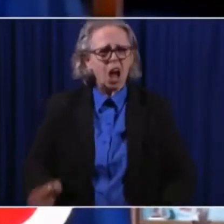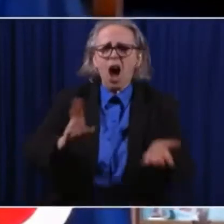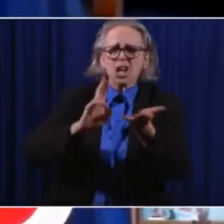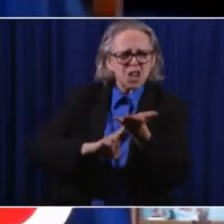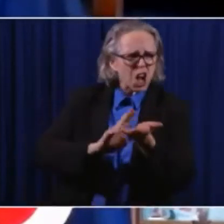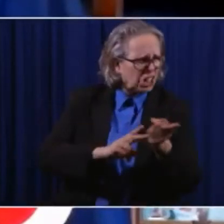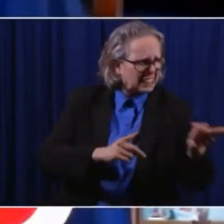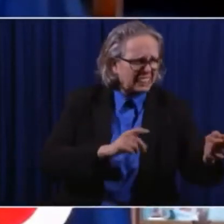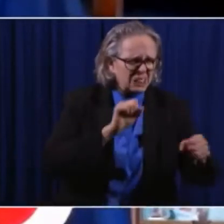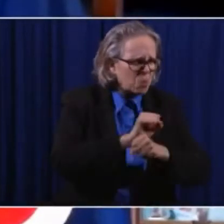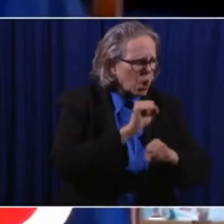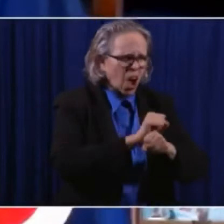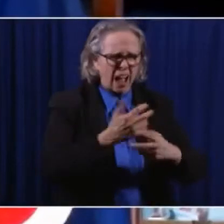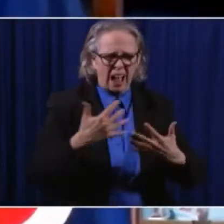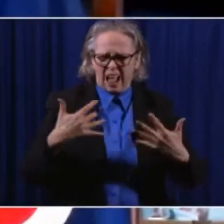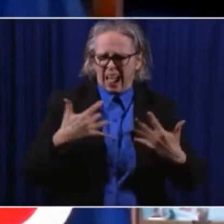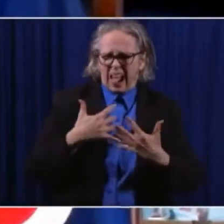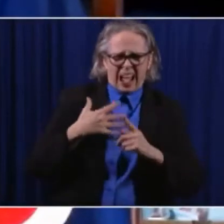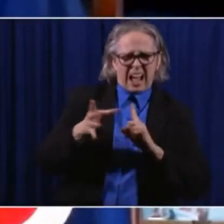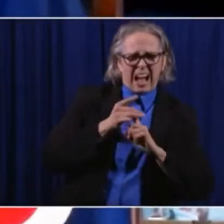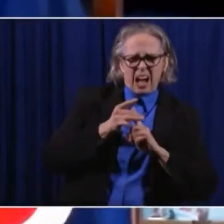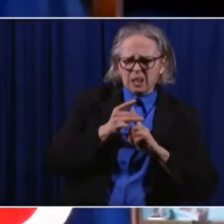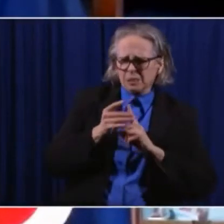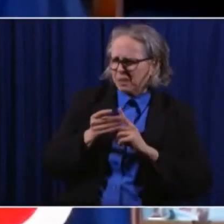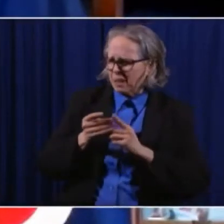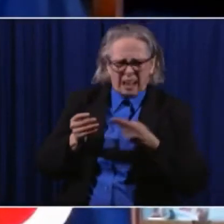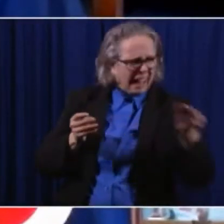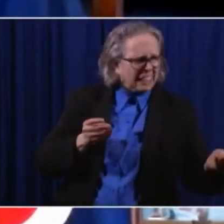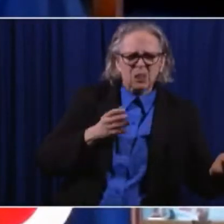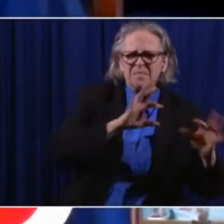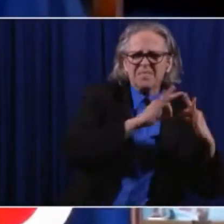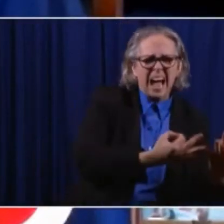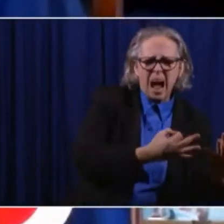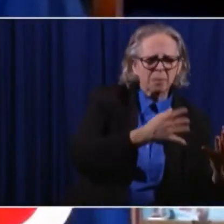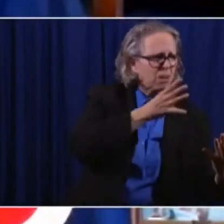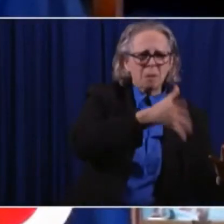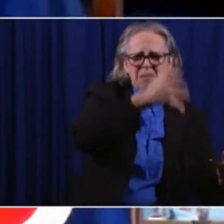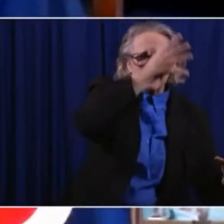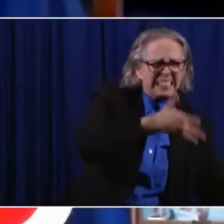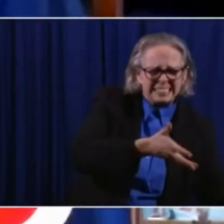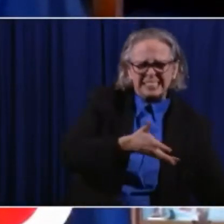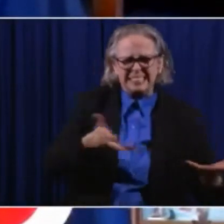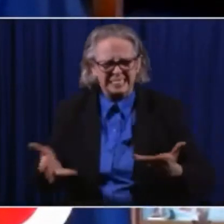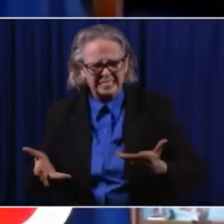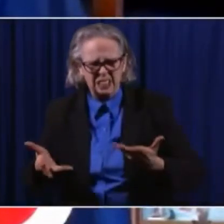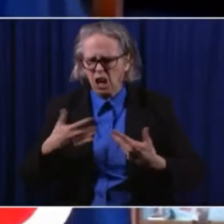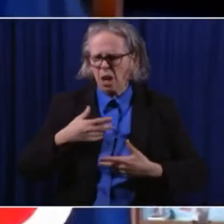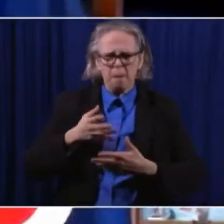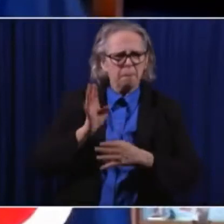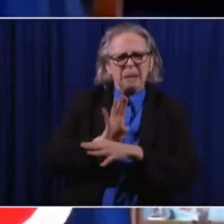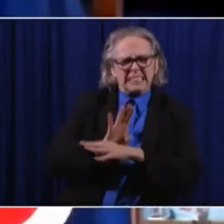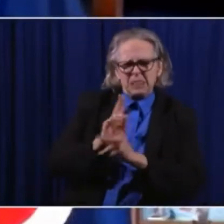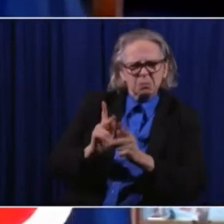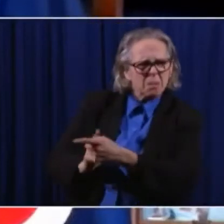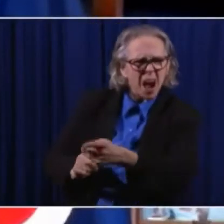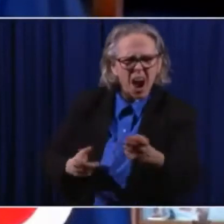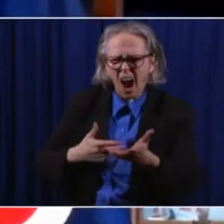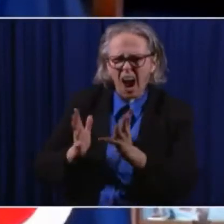to business owners who've closed, and even more who are struggling, and employees who've lost their jobs, and those who